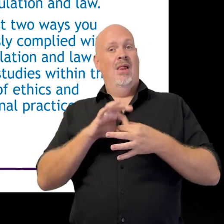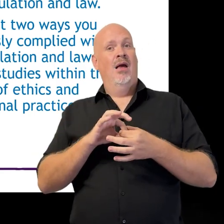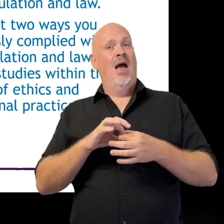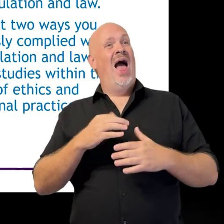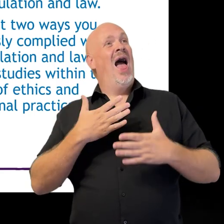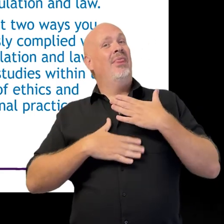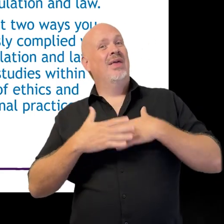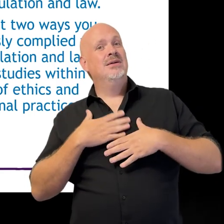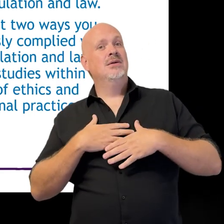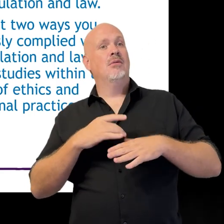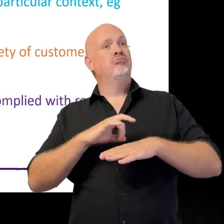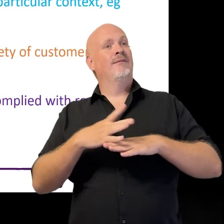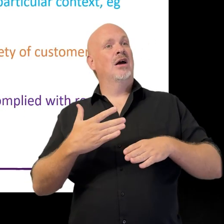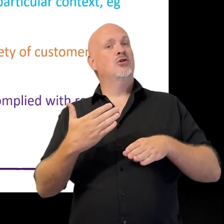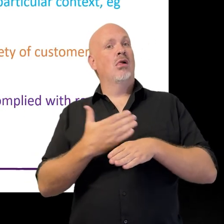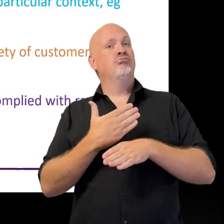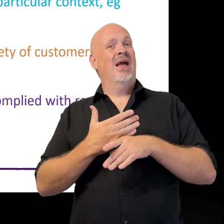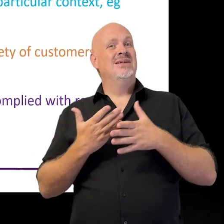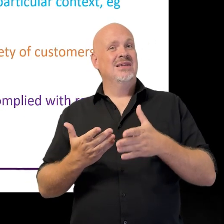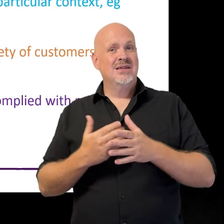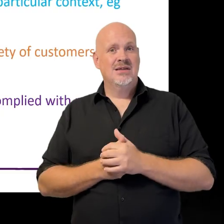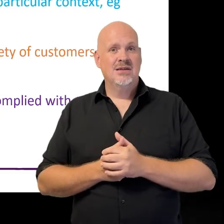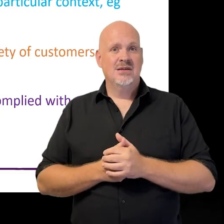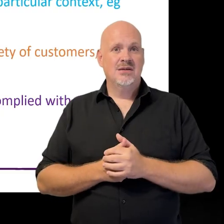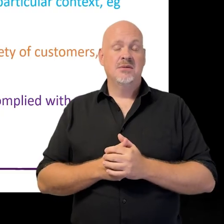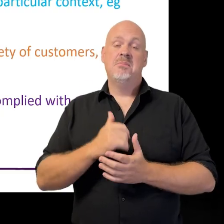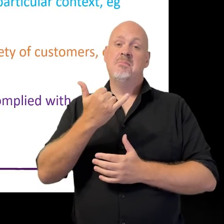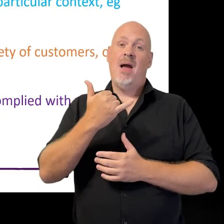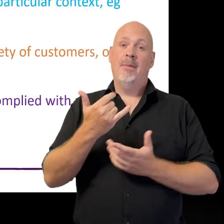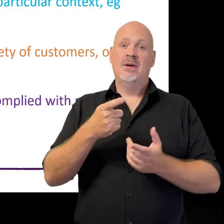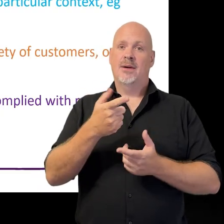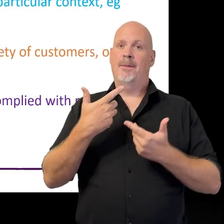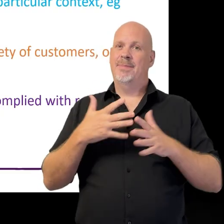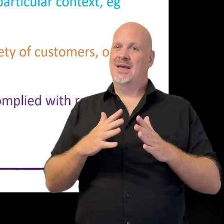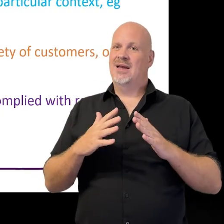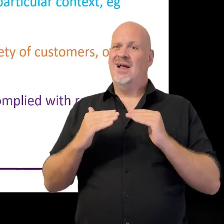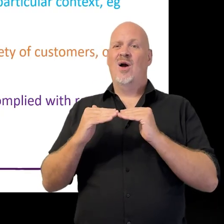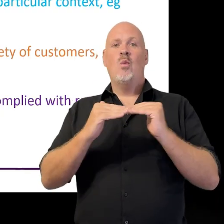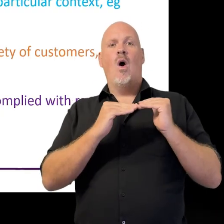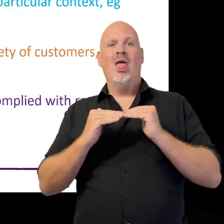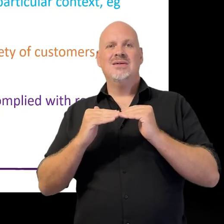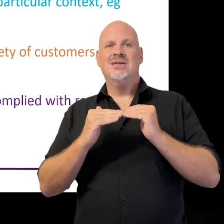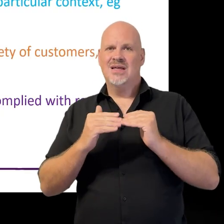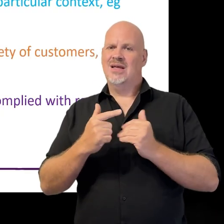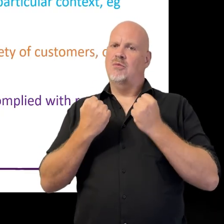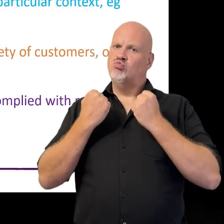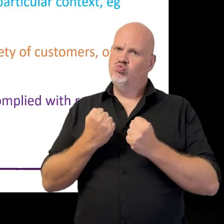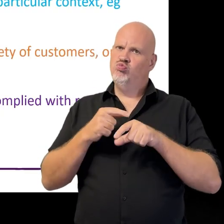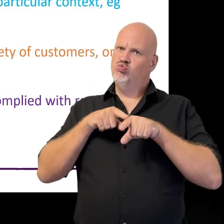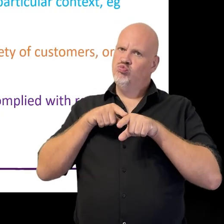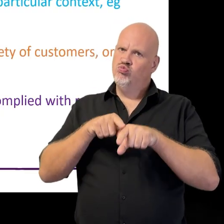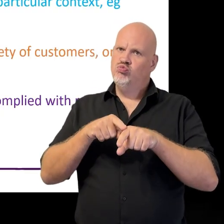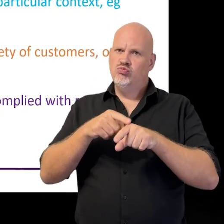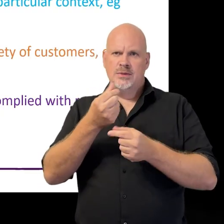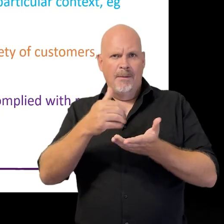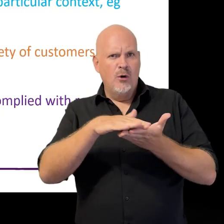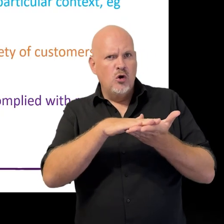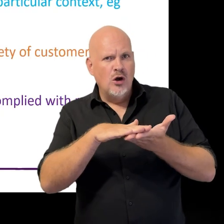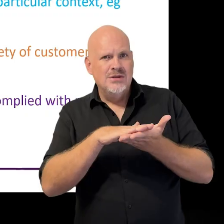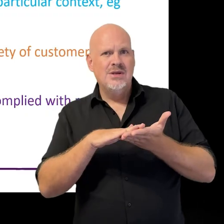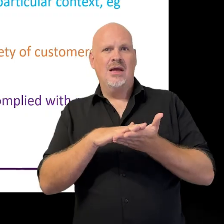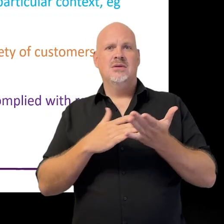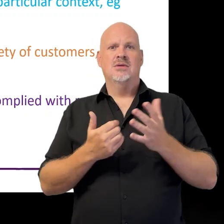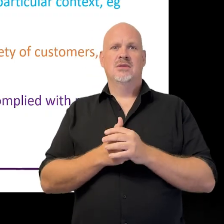So 2 ways, 2 examples we need relating to your compliance with regulation and law. Let's put those together,